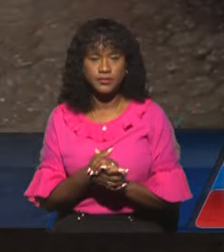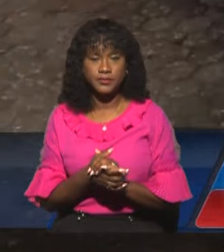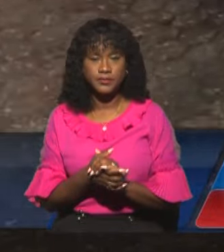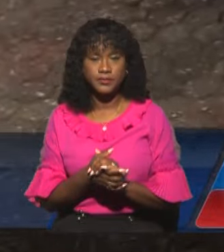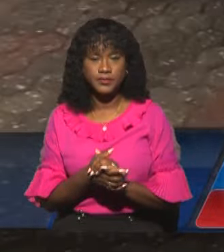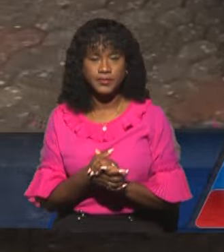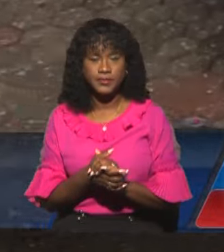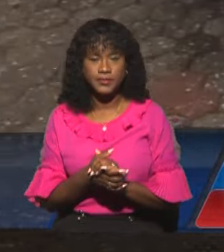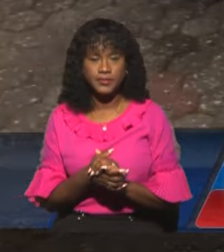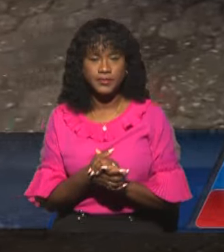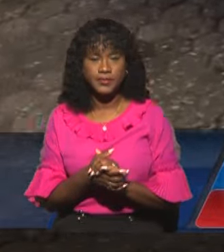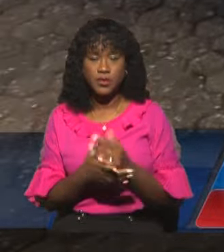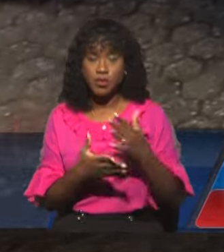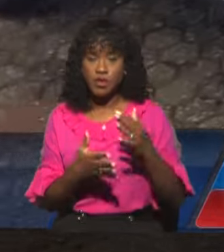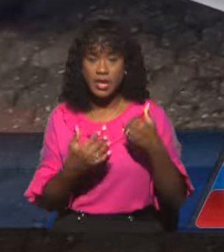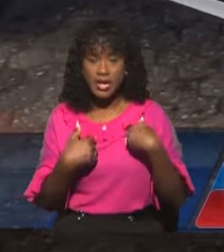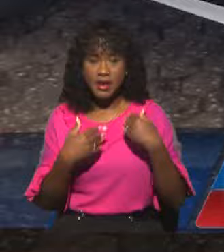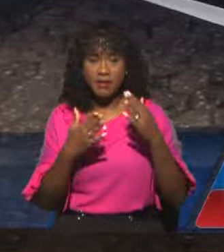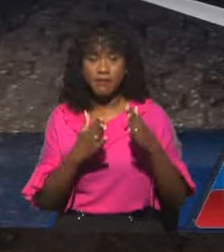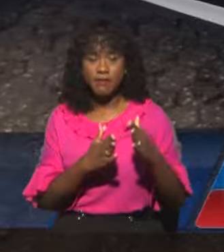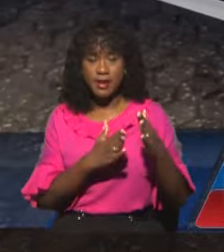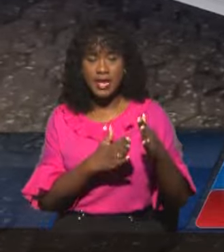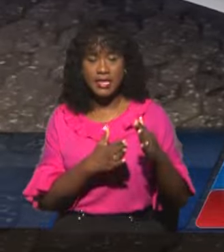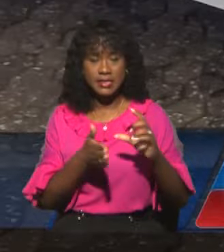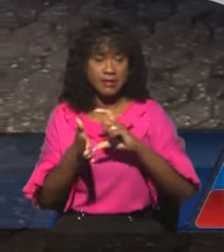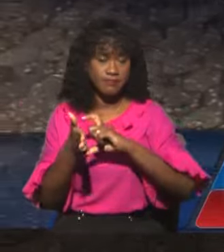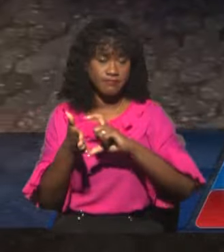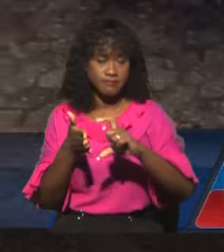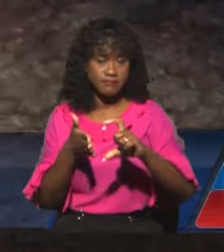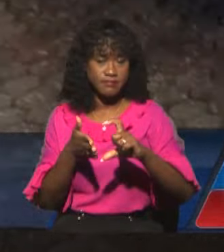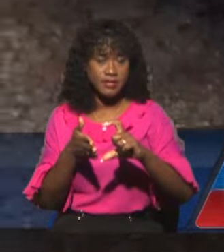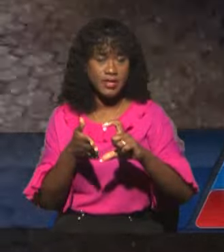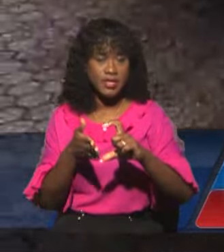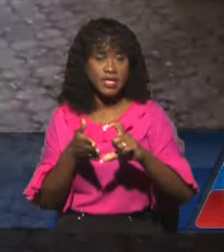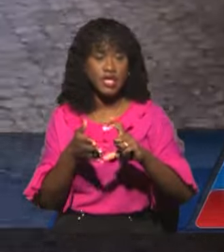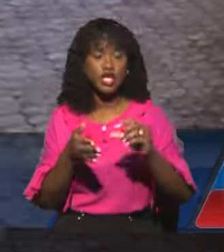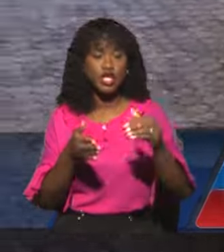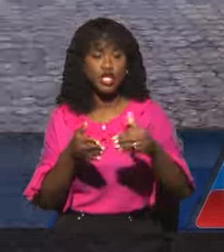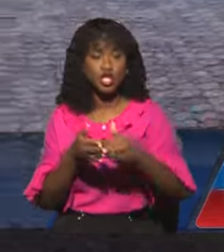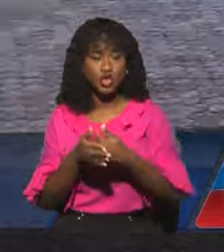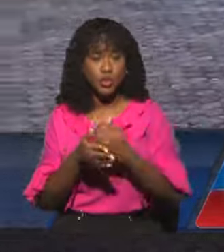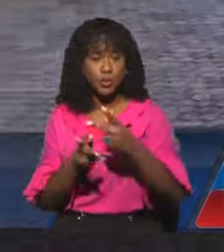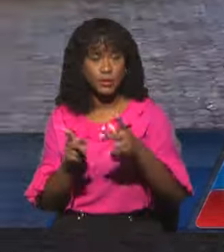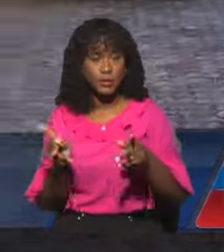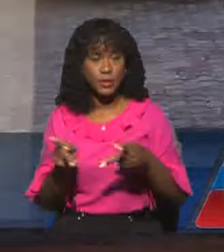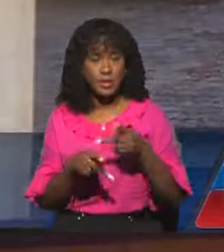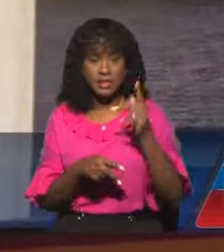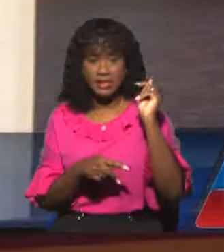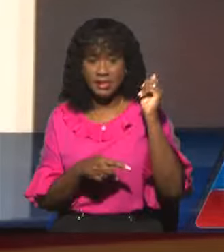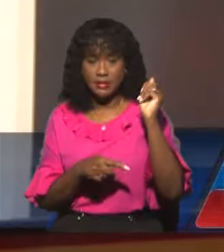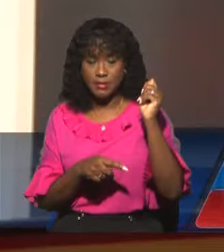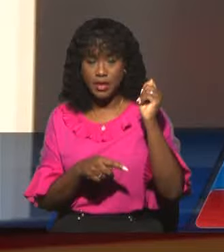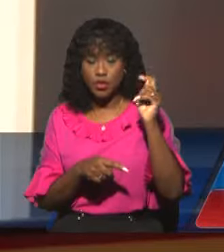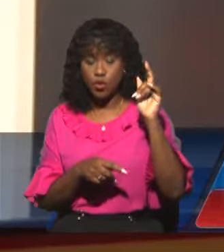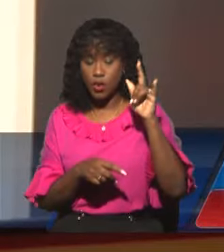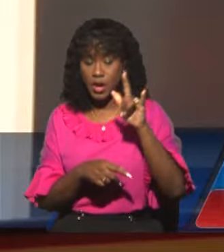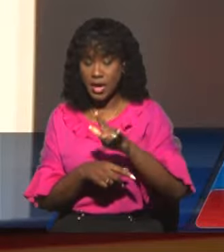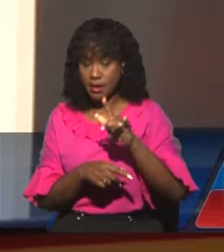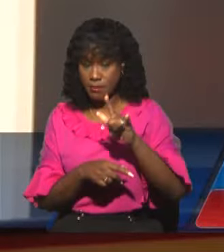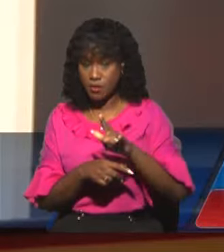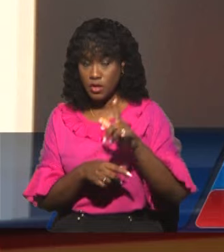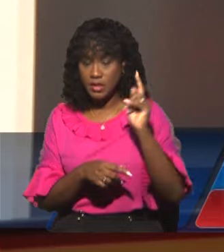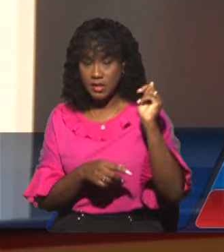Ahmed said there are already plans in the works to have the brand operate at the new terminal in Tobago. We expect that the